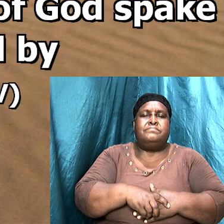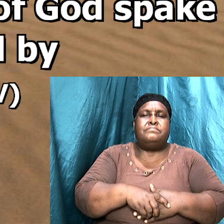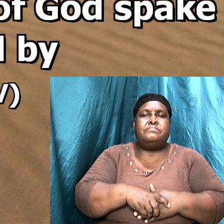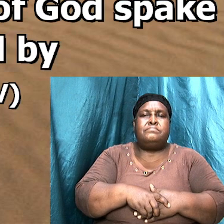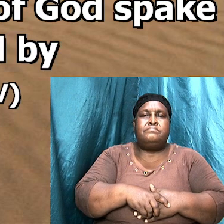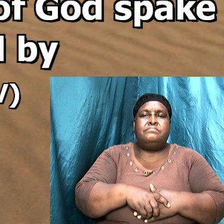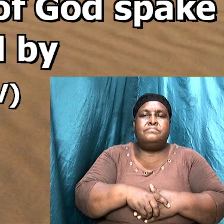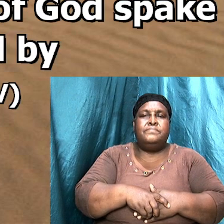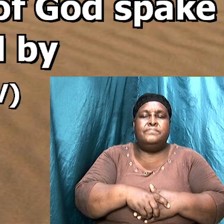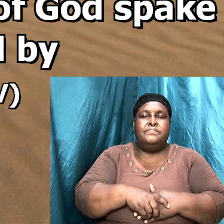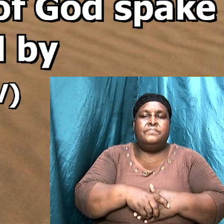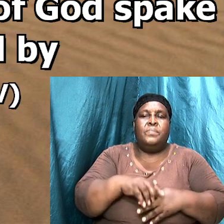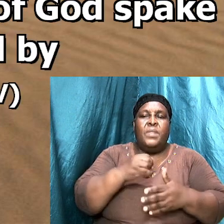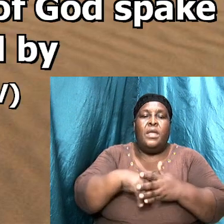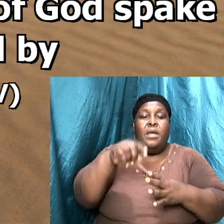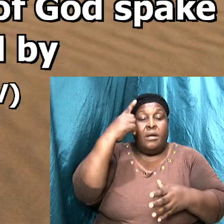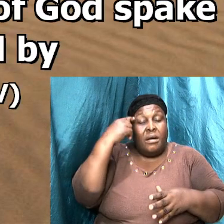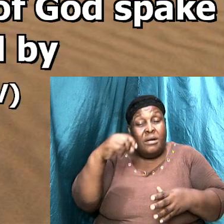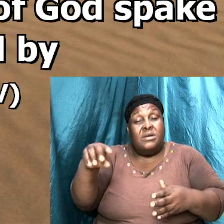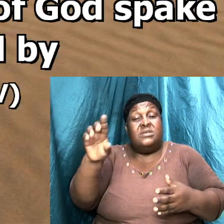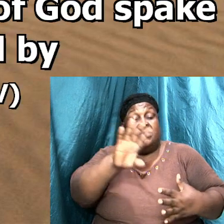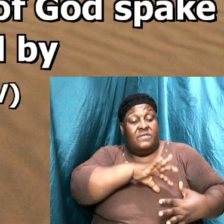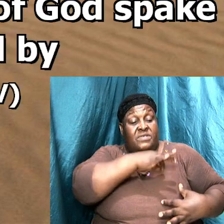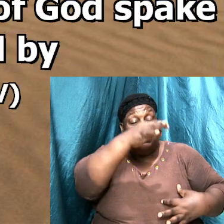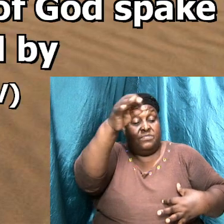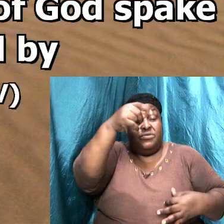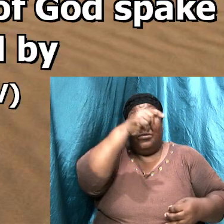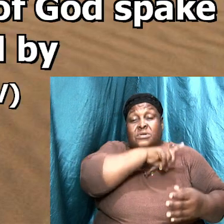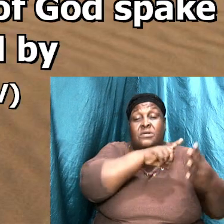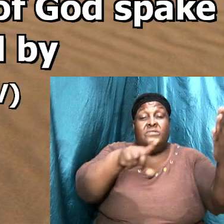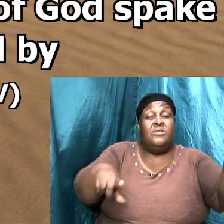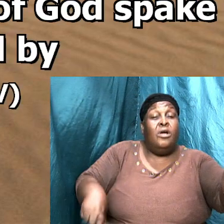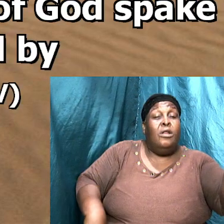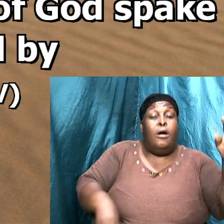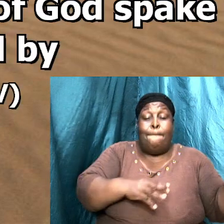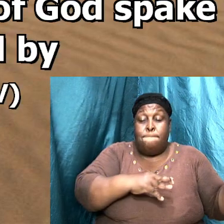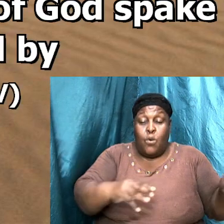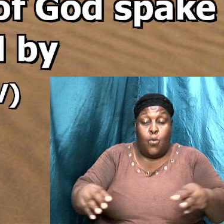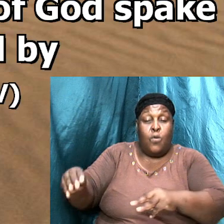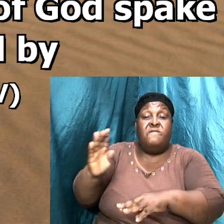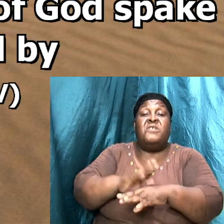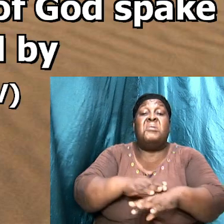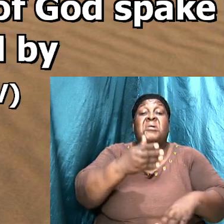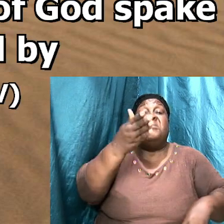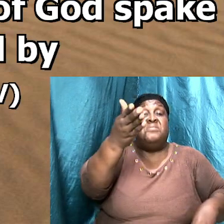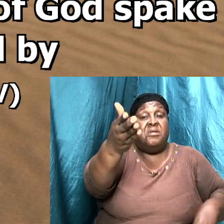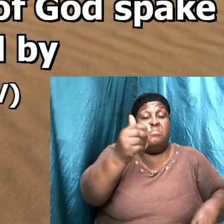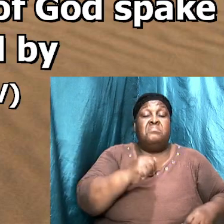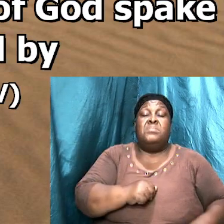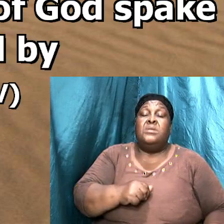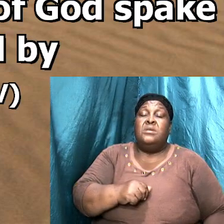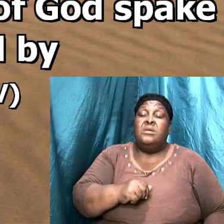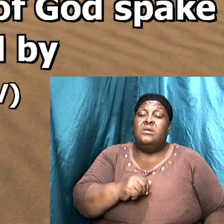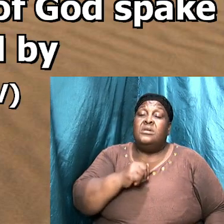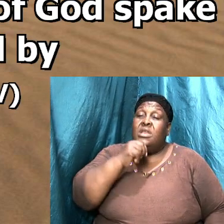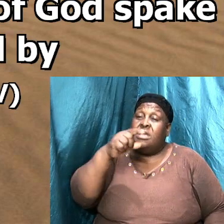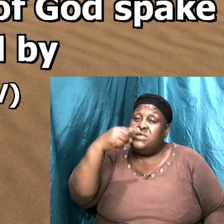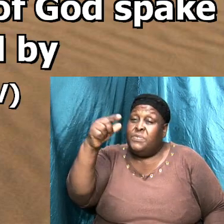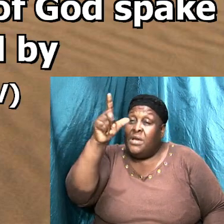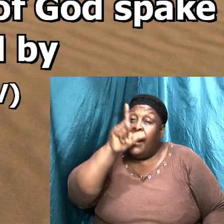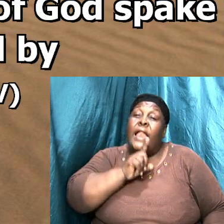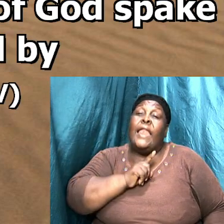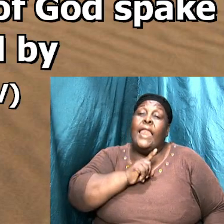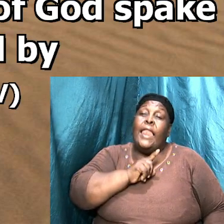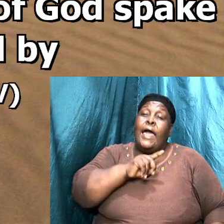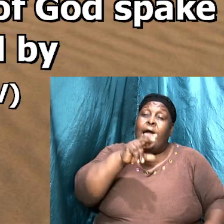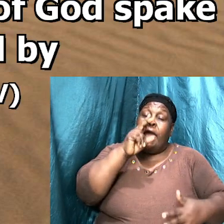it was because the Spirit of the Lord moved. I want to talk in false prophets, you know. So when we say prophet, we're talking about